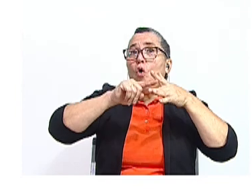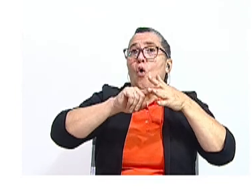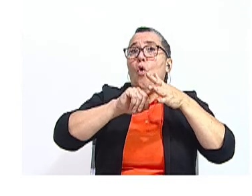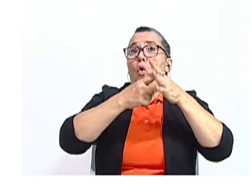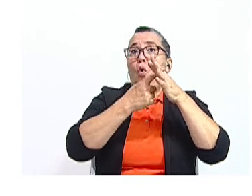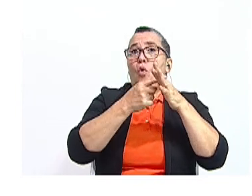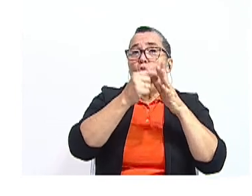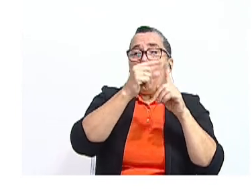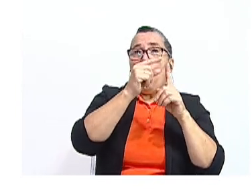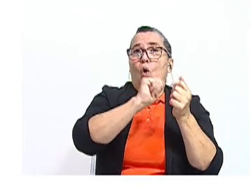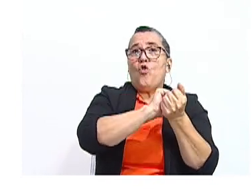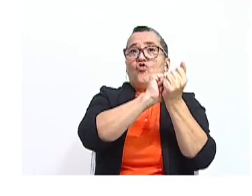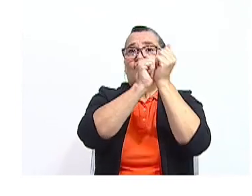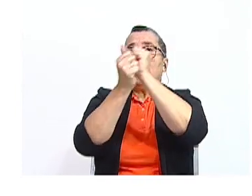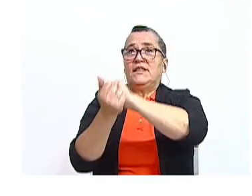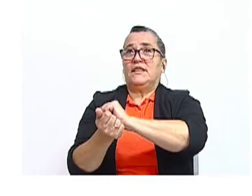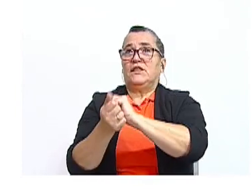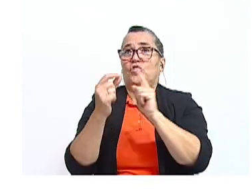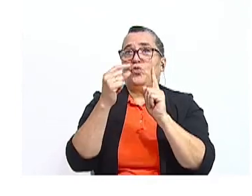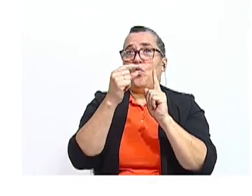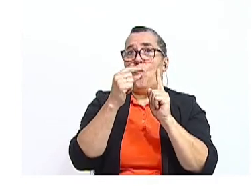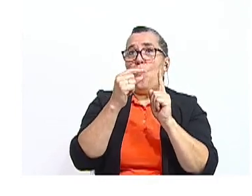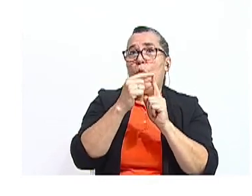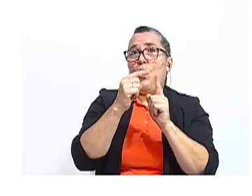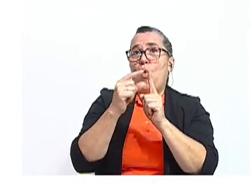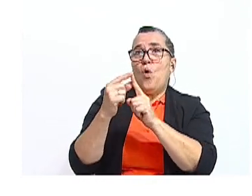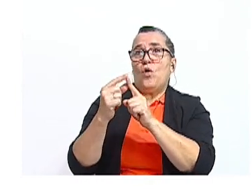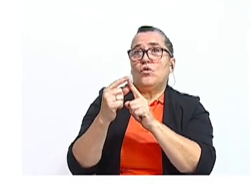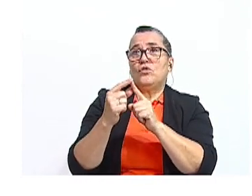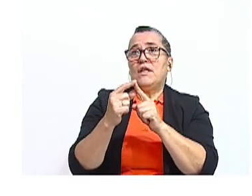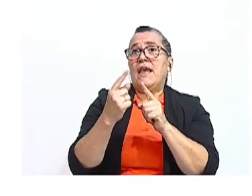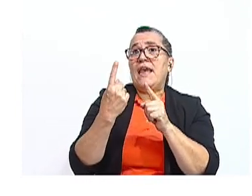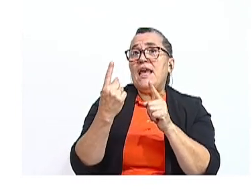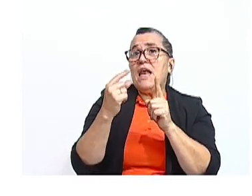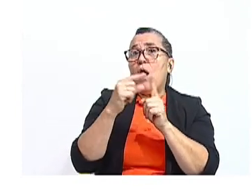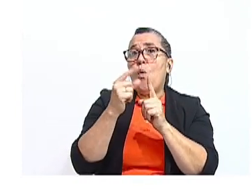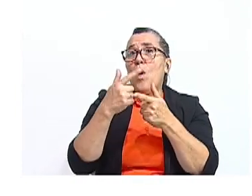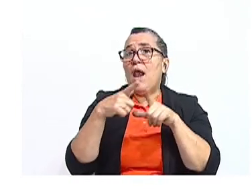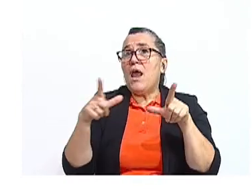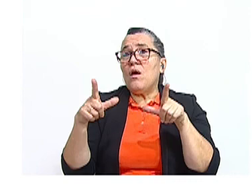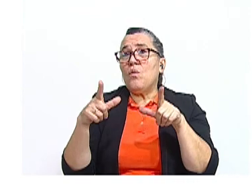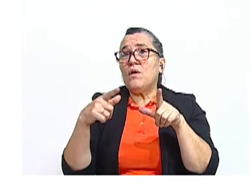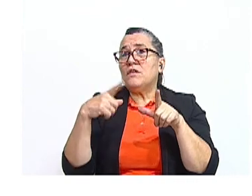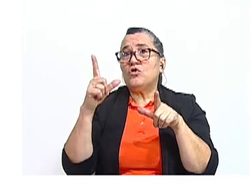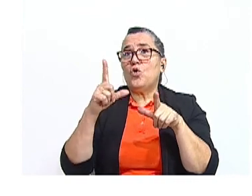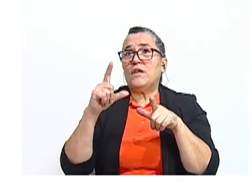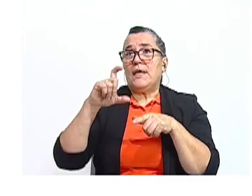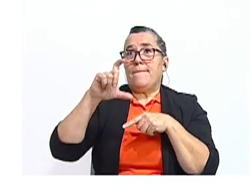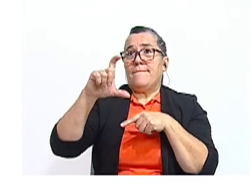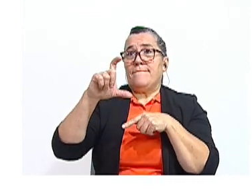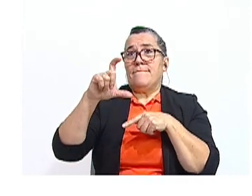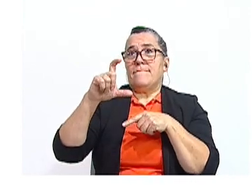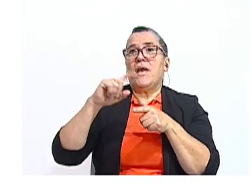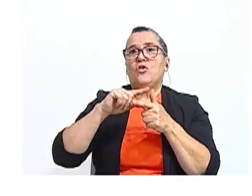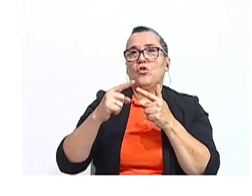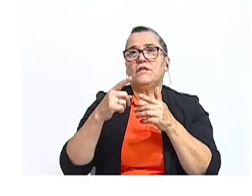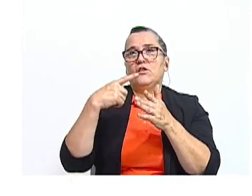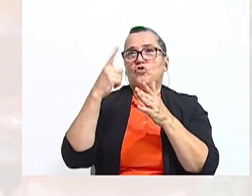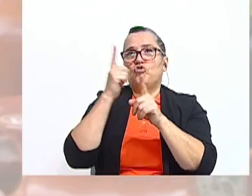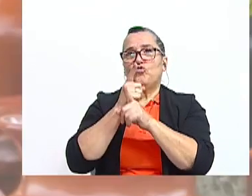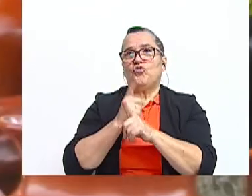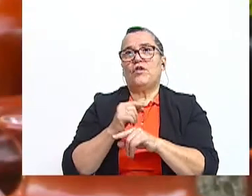word, a transition word, and the word language is using capitalization. So we have to lowercase that, okay?